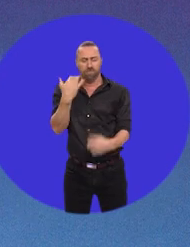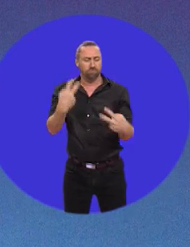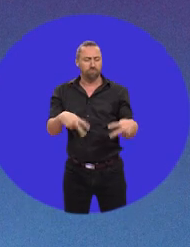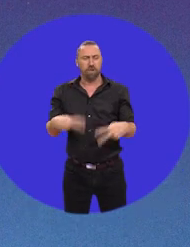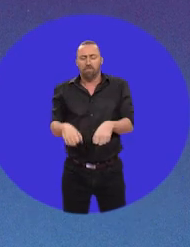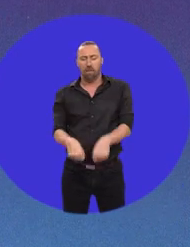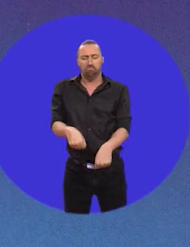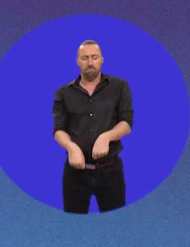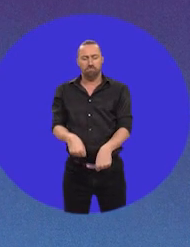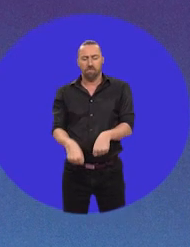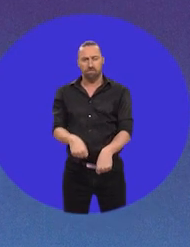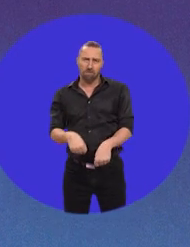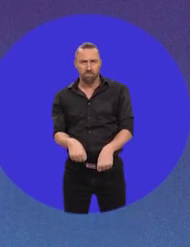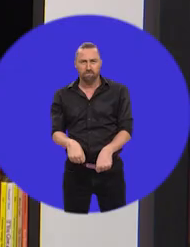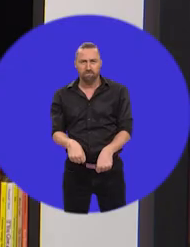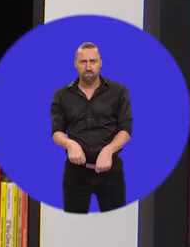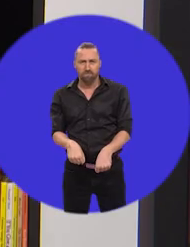beat.